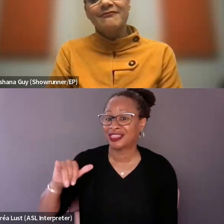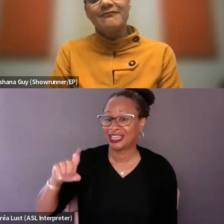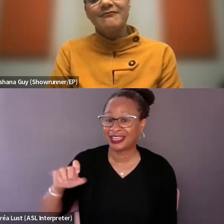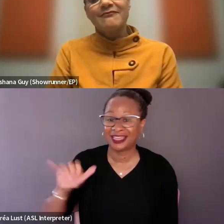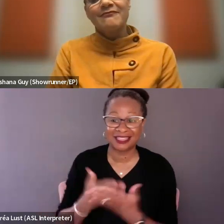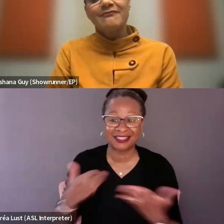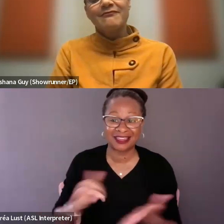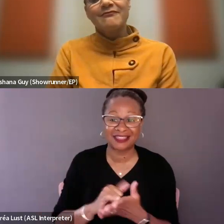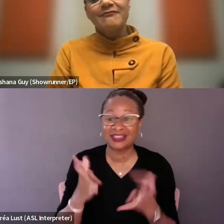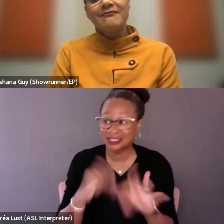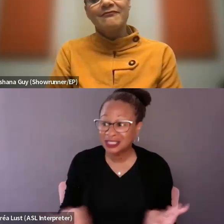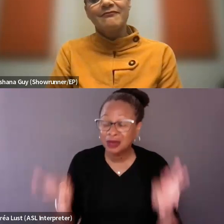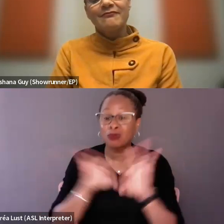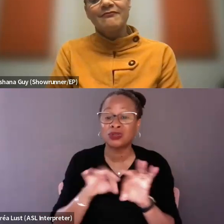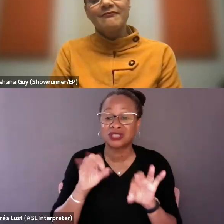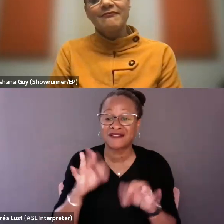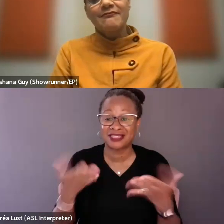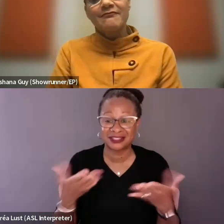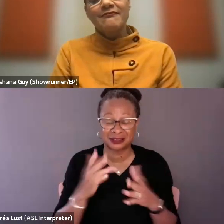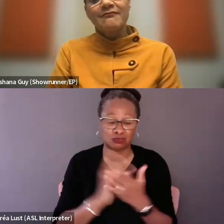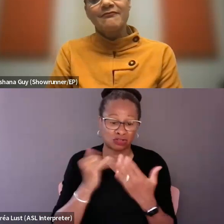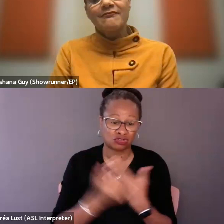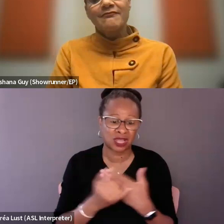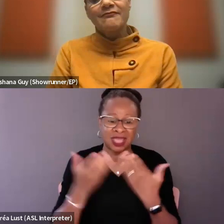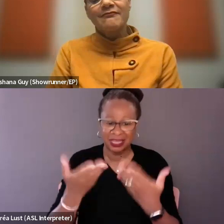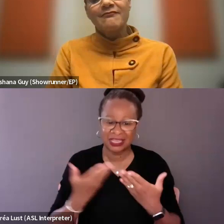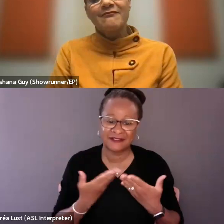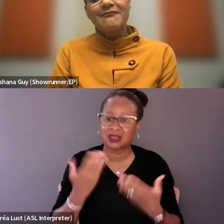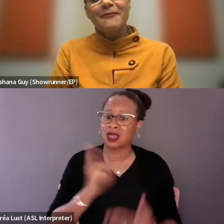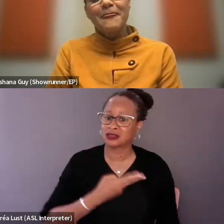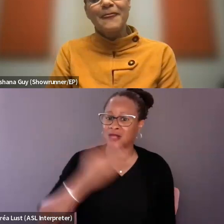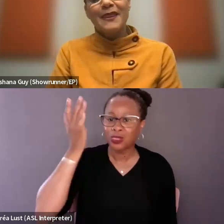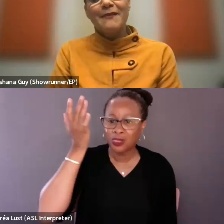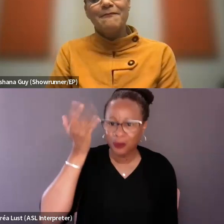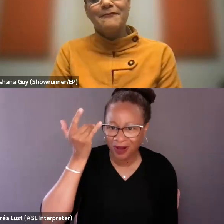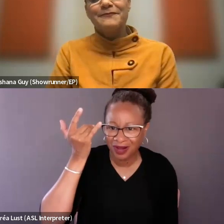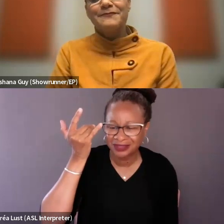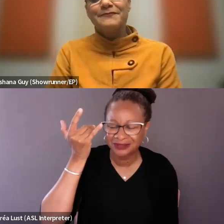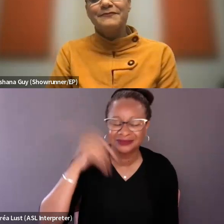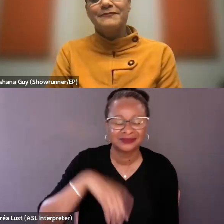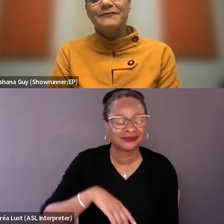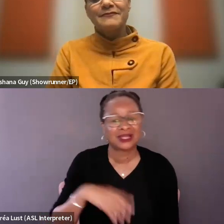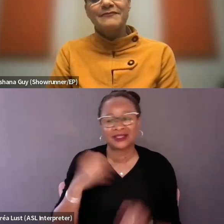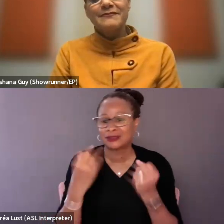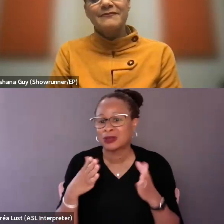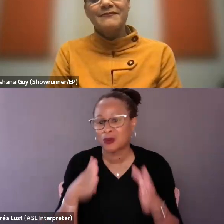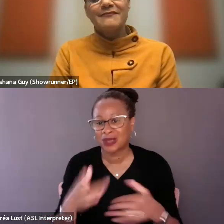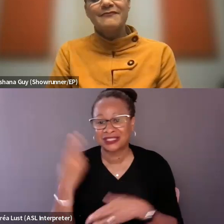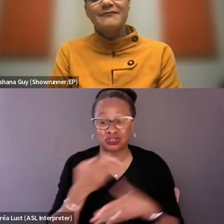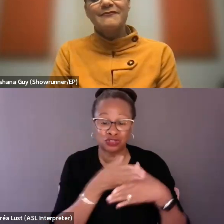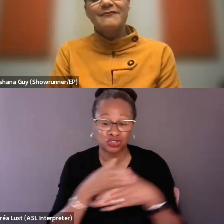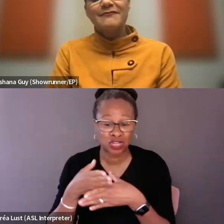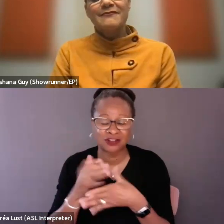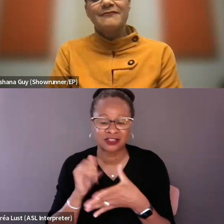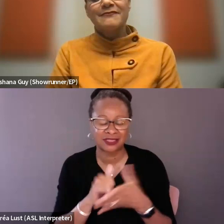the importance of this project is giving us the why. You know, there's a lot of the way that history is told that kind of